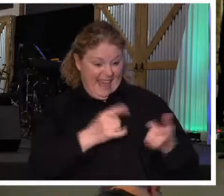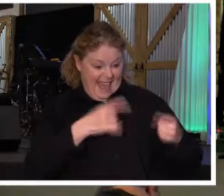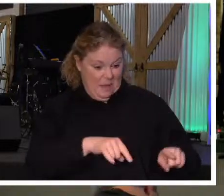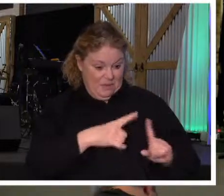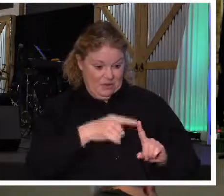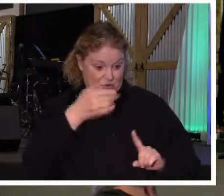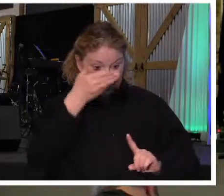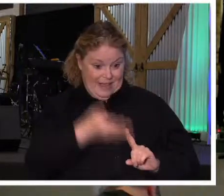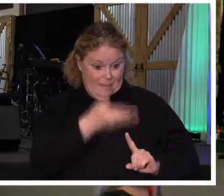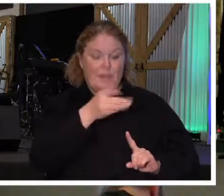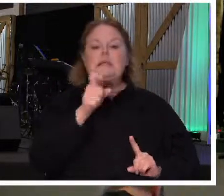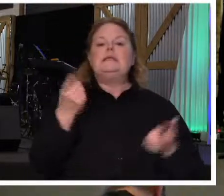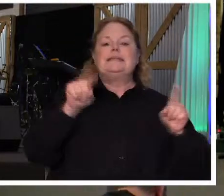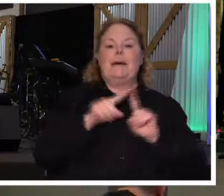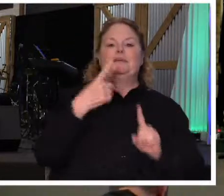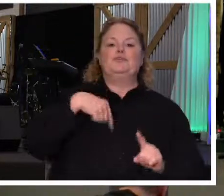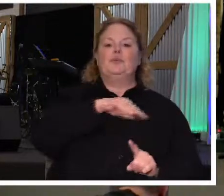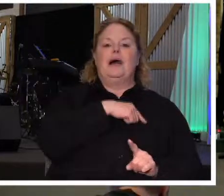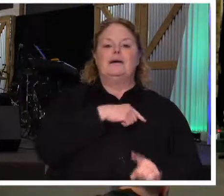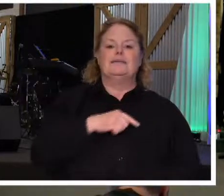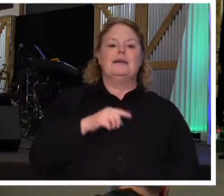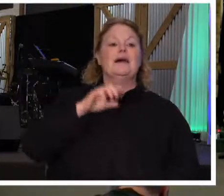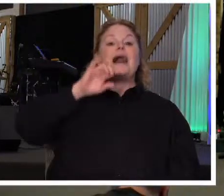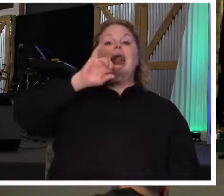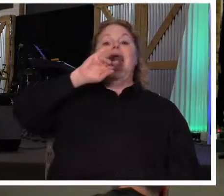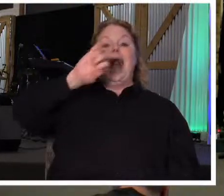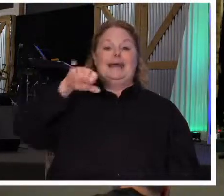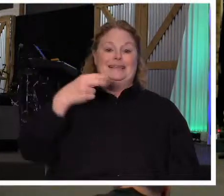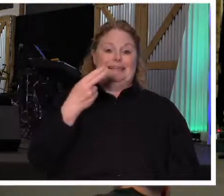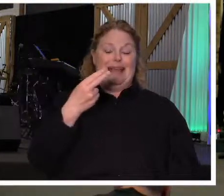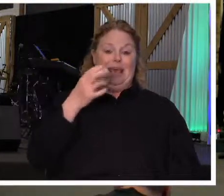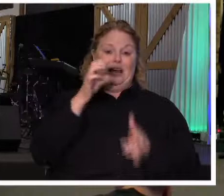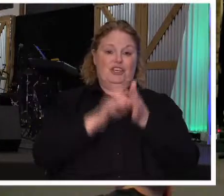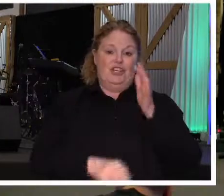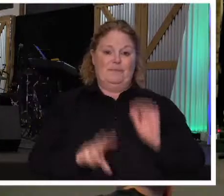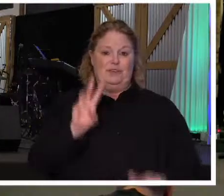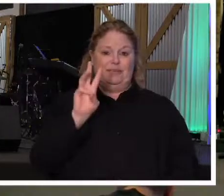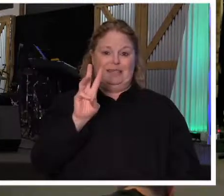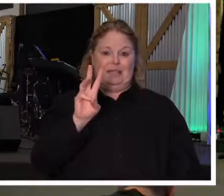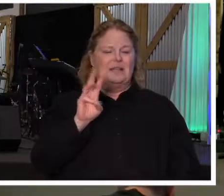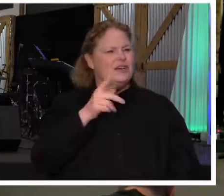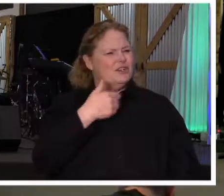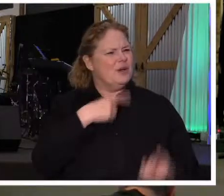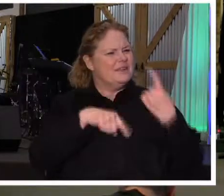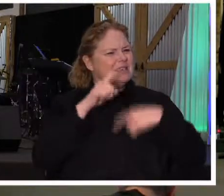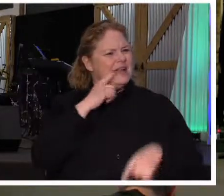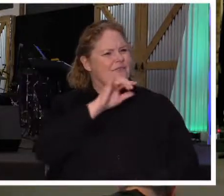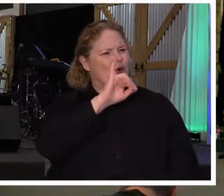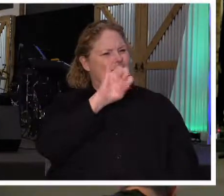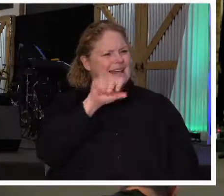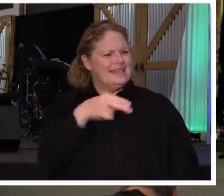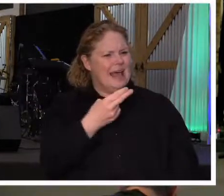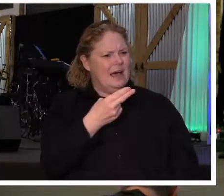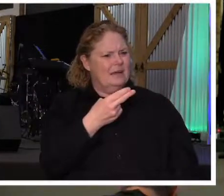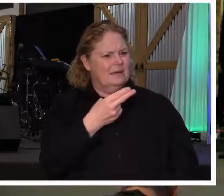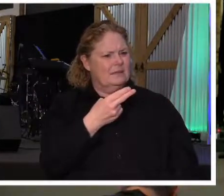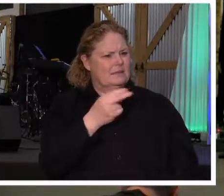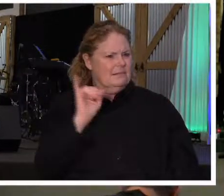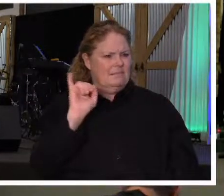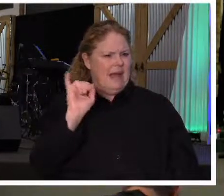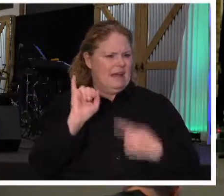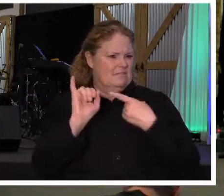well. In Isaiah chapter 6, beginning with verse 1 through verse 8, it says, "In the year that King Uzziah